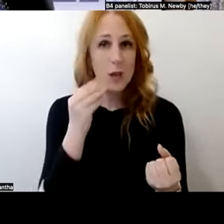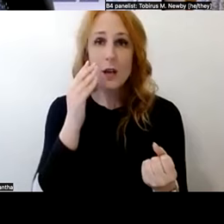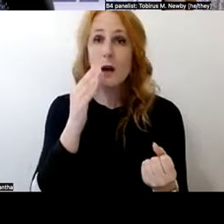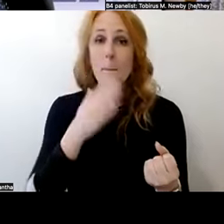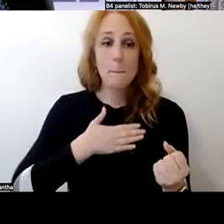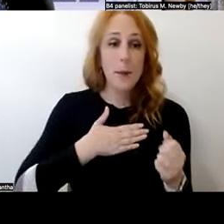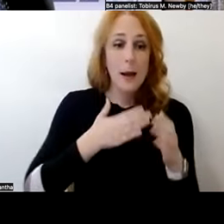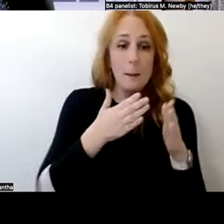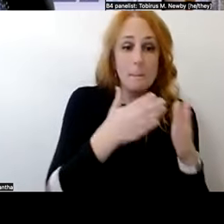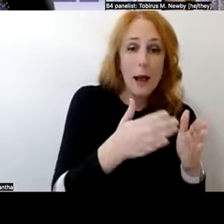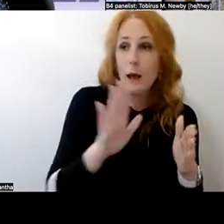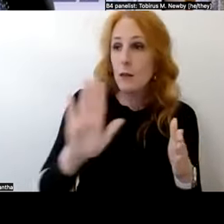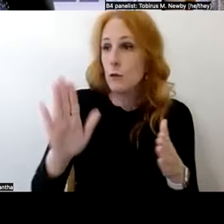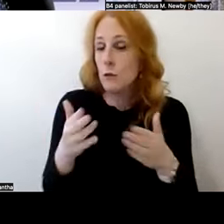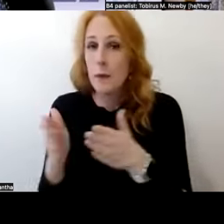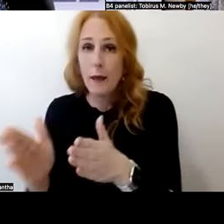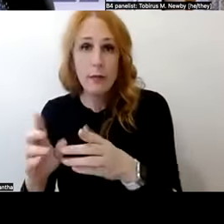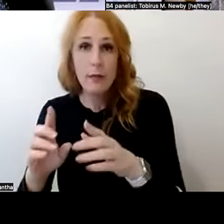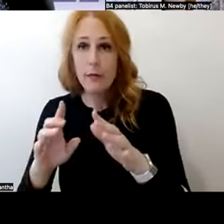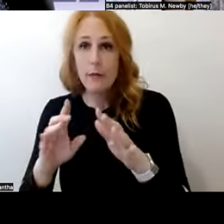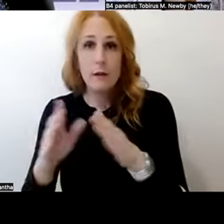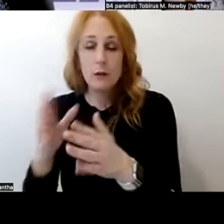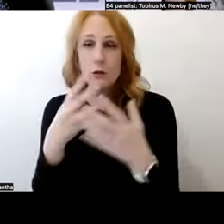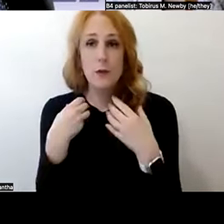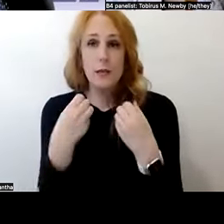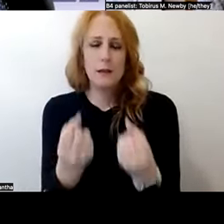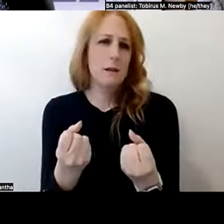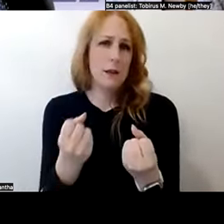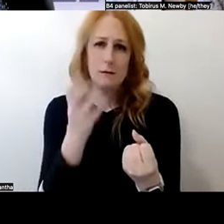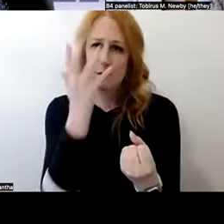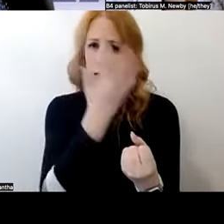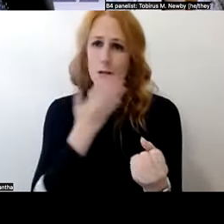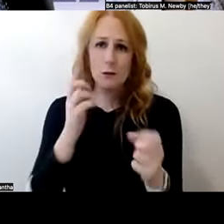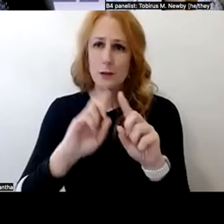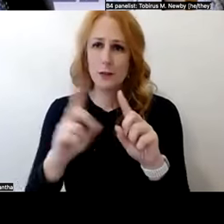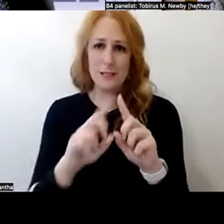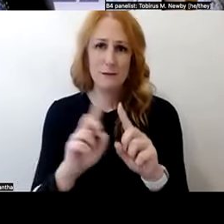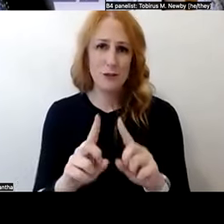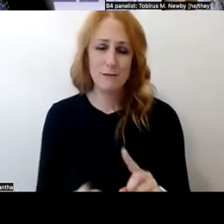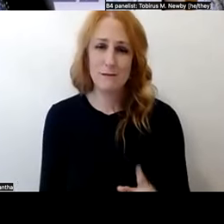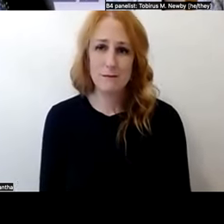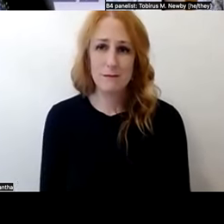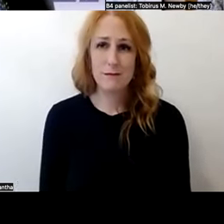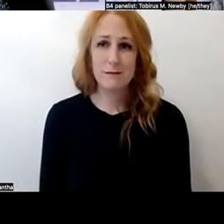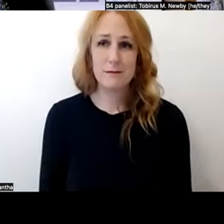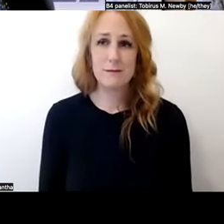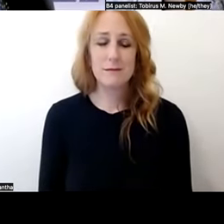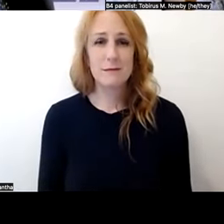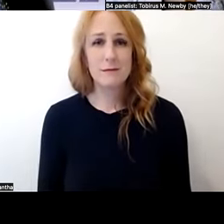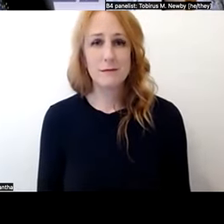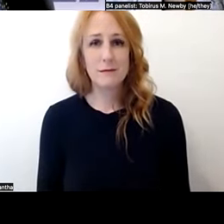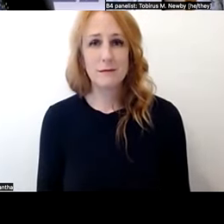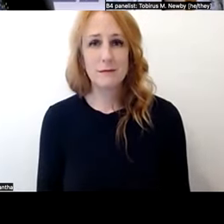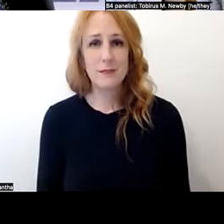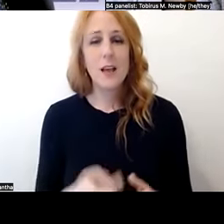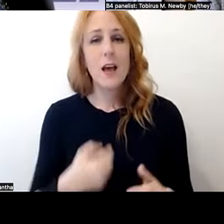every person. And, you know, I was speaking about listening earlier and I saw a comment in the questions, you know,